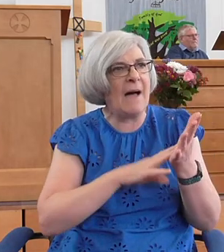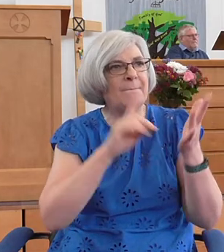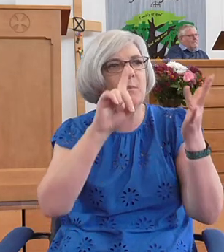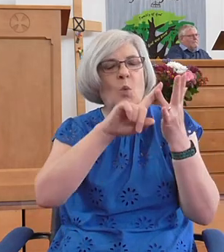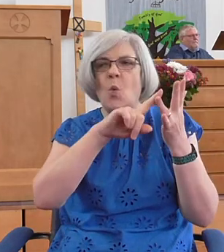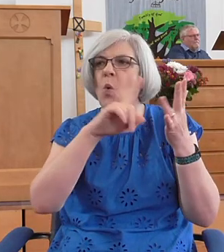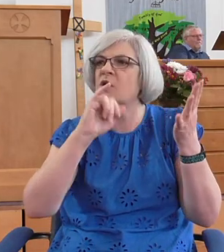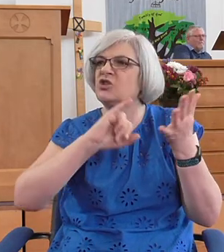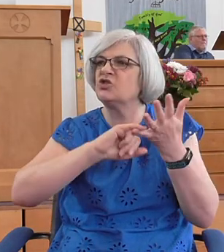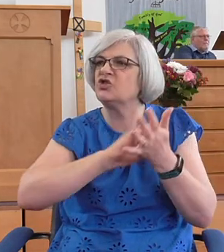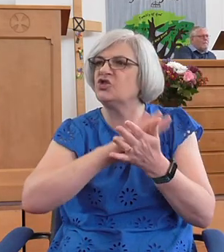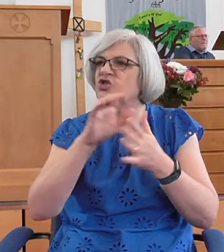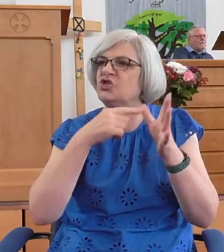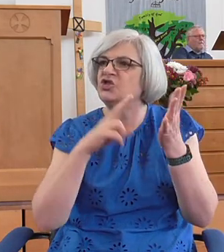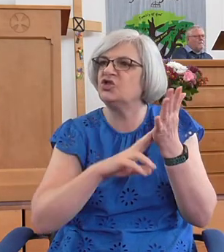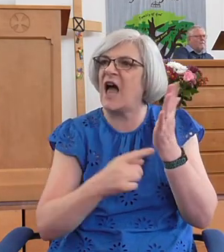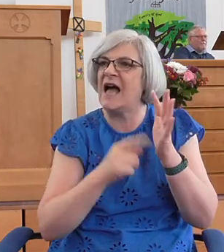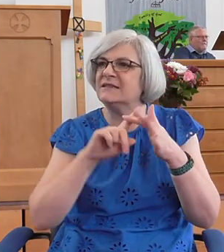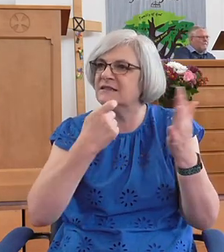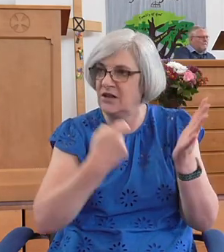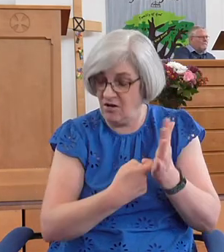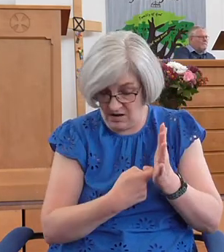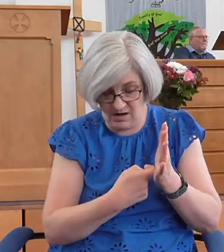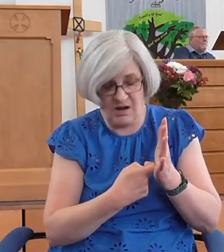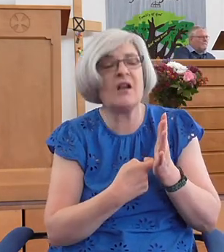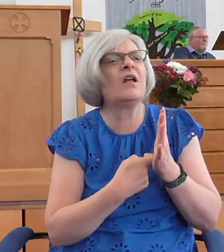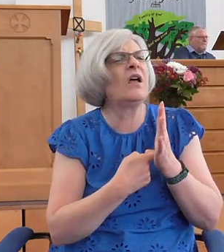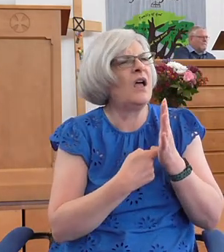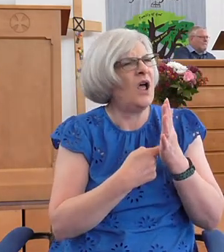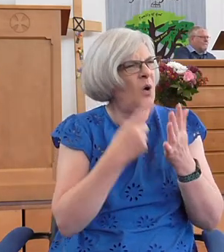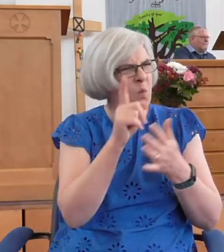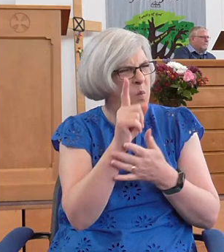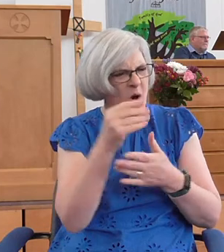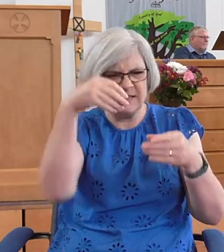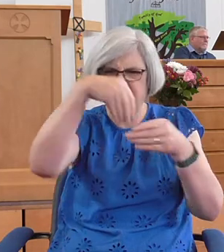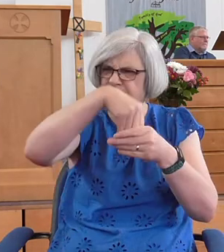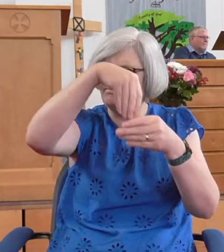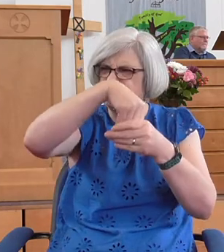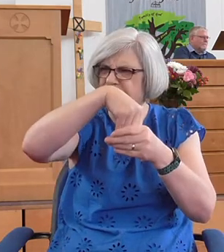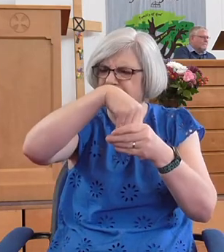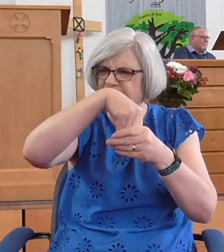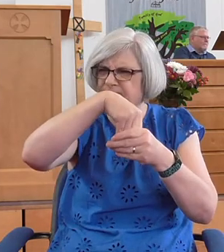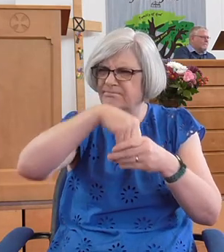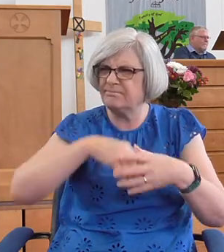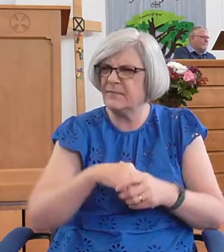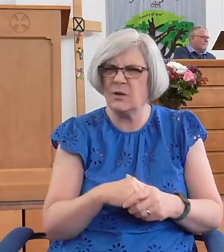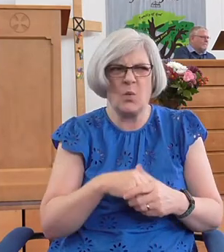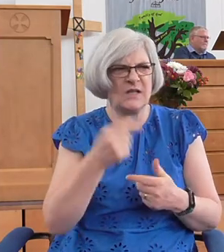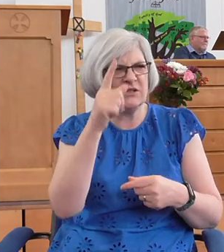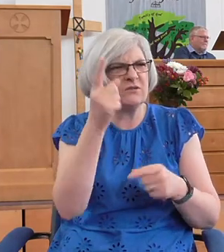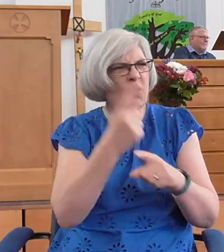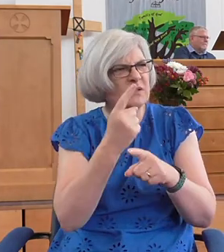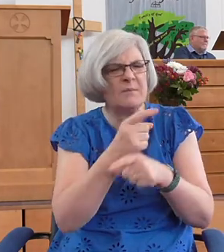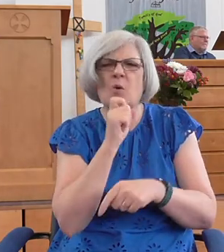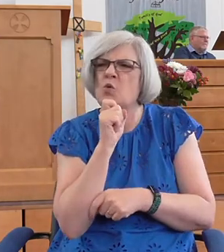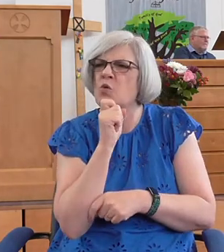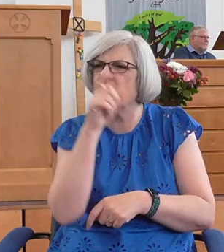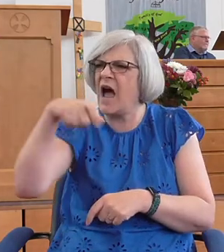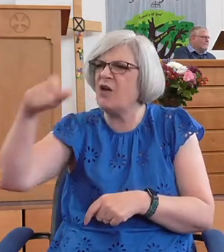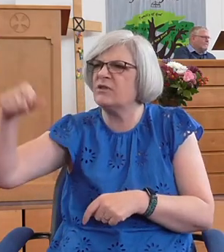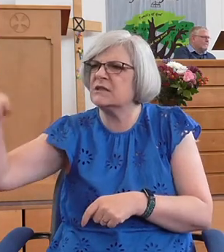the skies? So poem Tam O'Shanter, what phenomenon in the skies is mentioned in the poem? Do you know, Elspeth? No, but I've